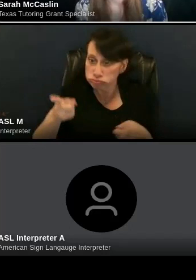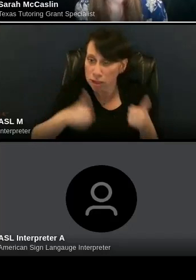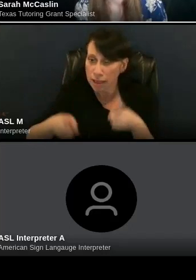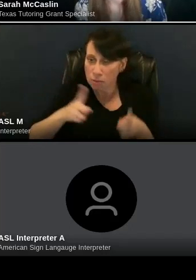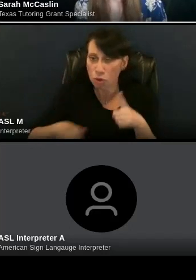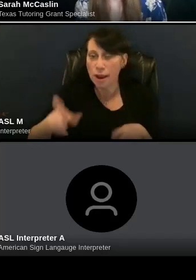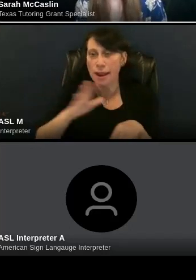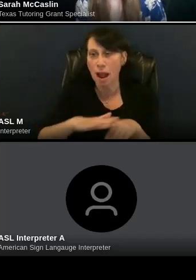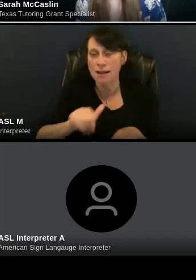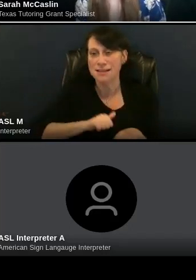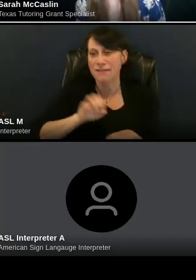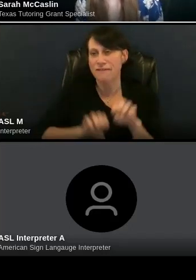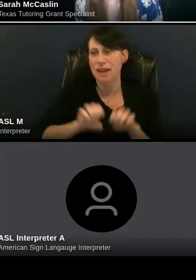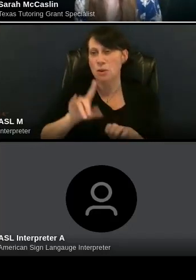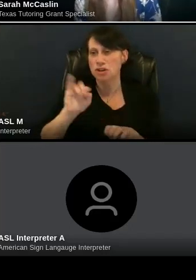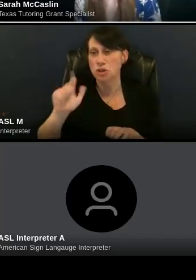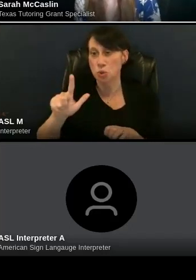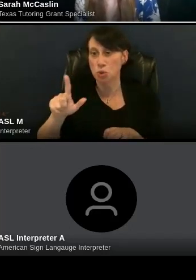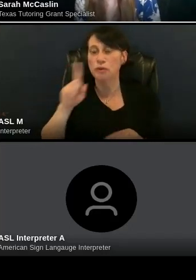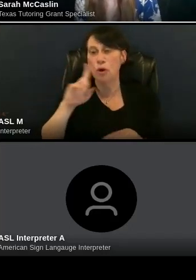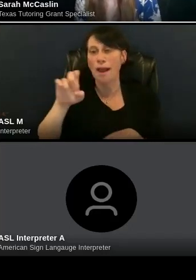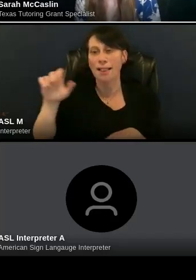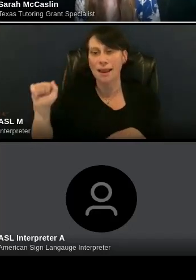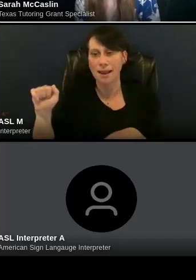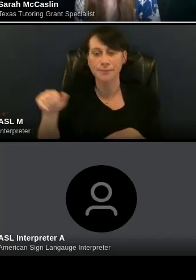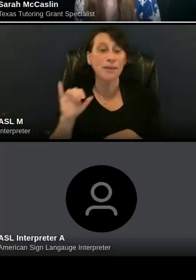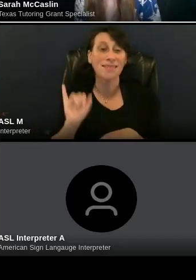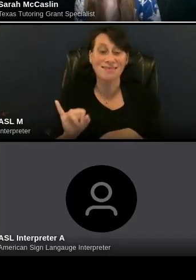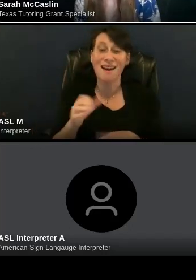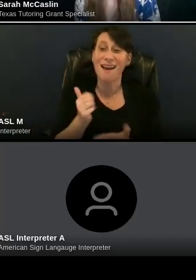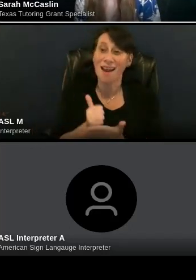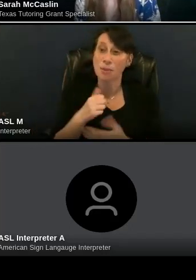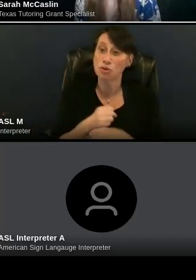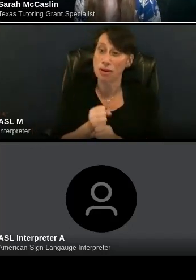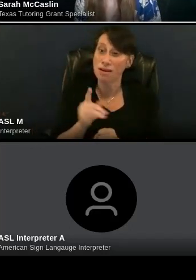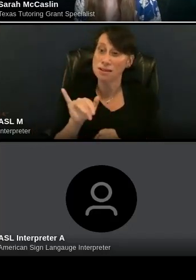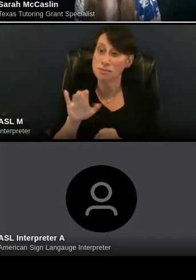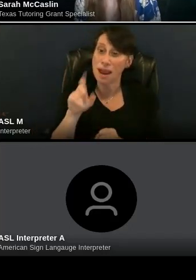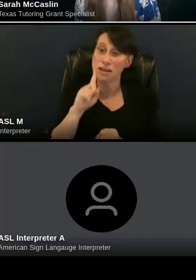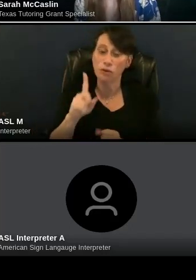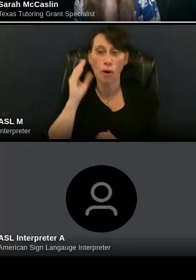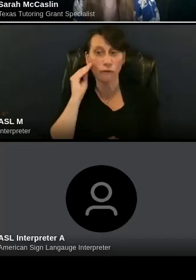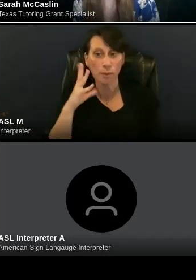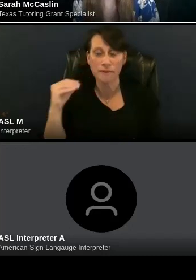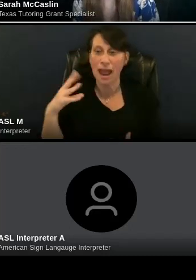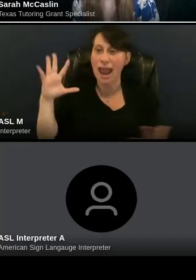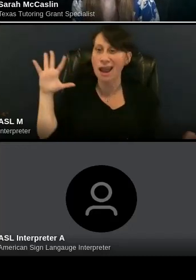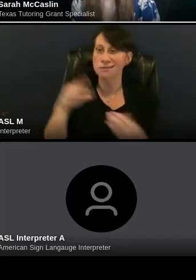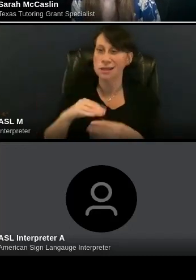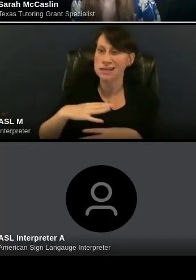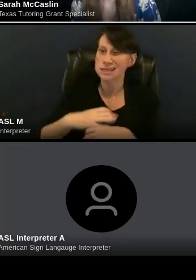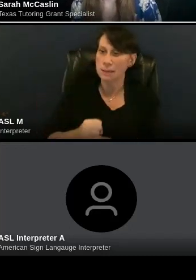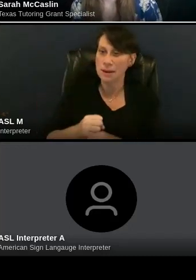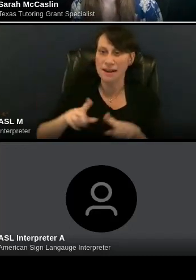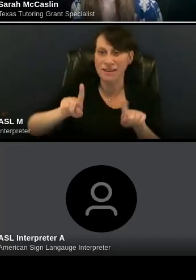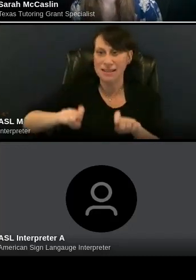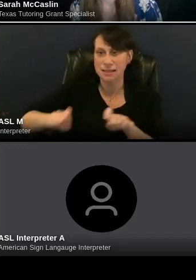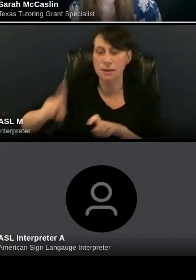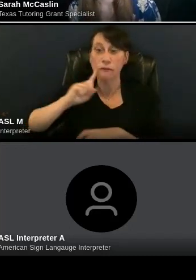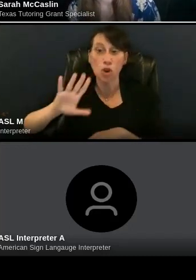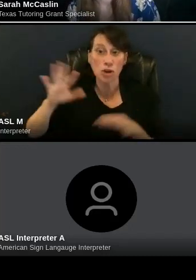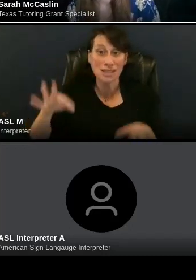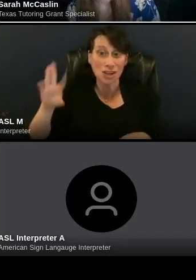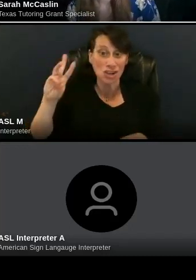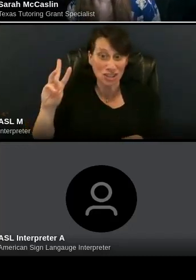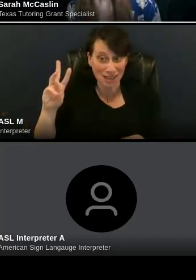level self-evaluation tool. And that really just helps create a space for formative and summative assessment of your Decision